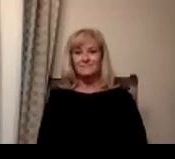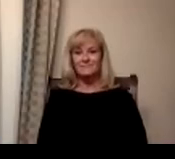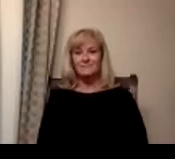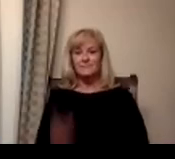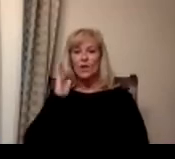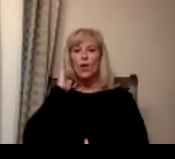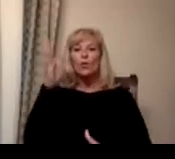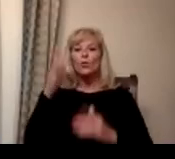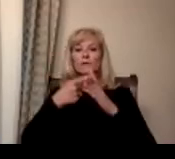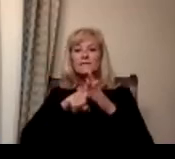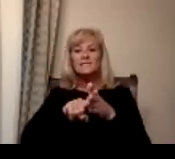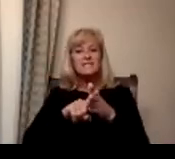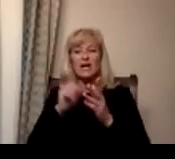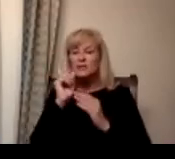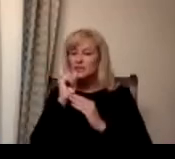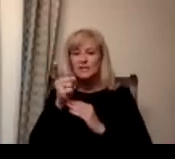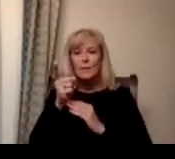We'll be getting started here in just a minute.